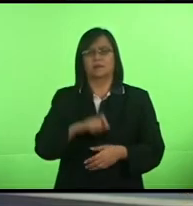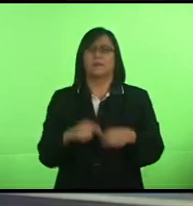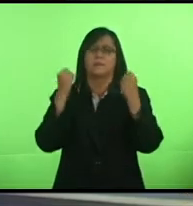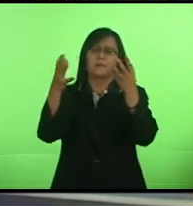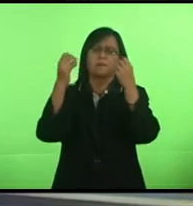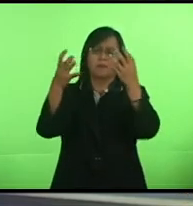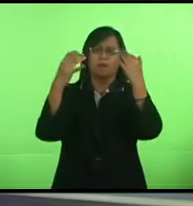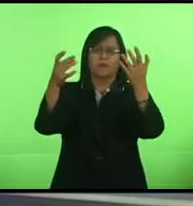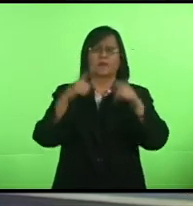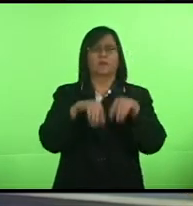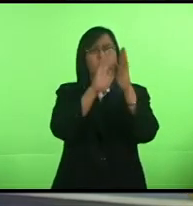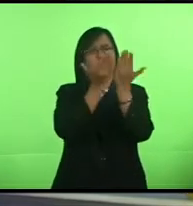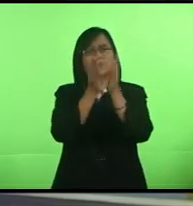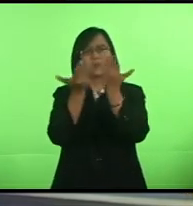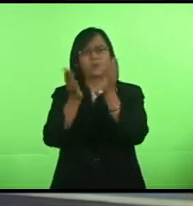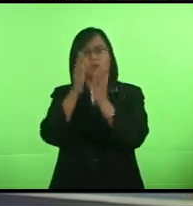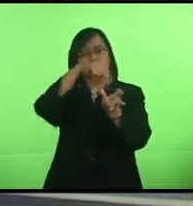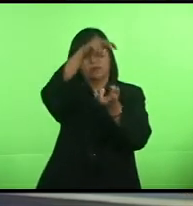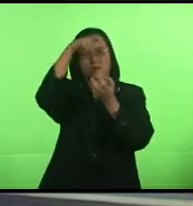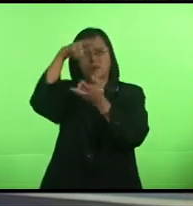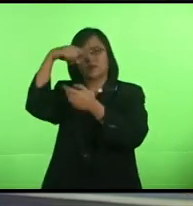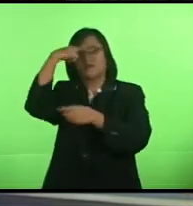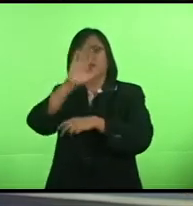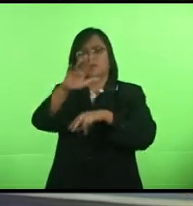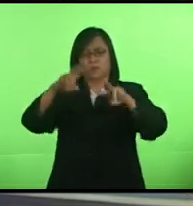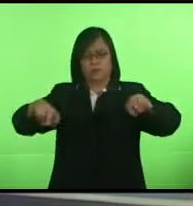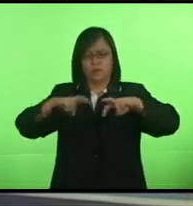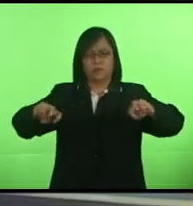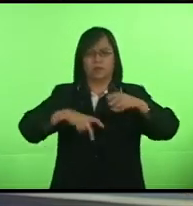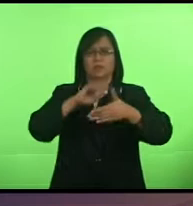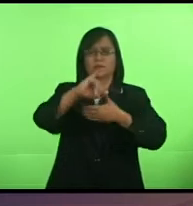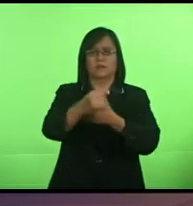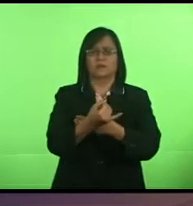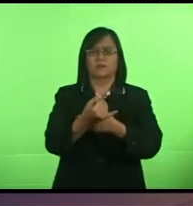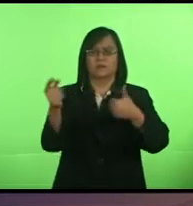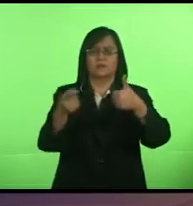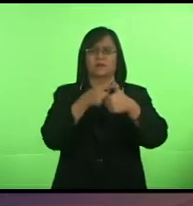use in the library for your research project. Among them are